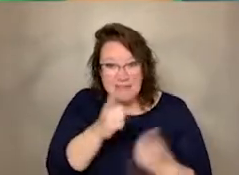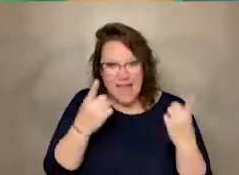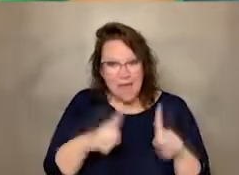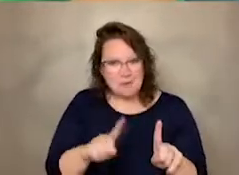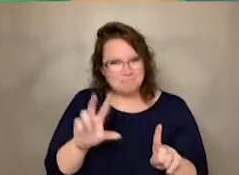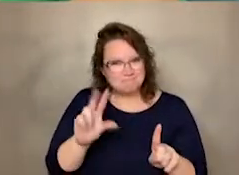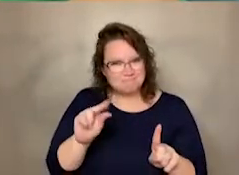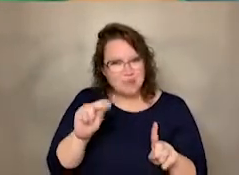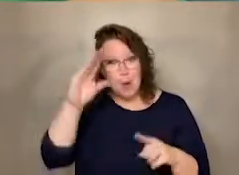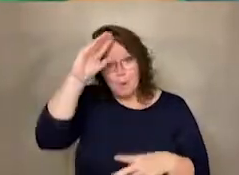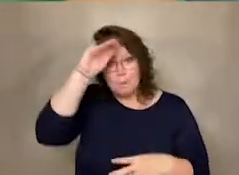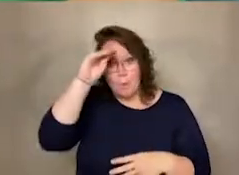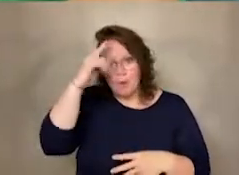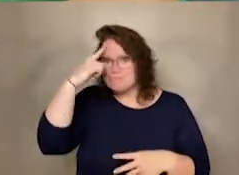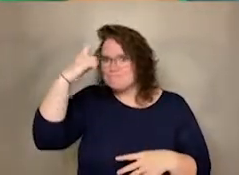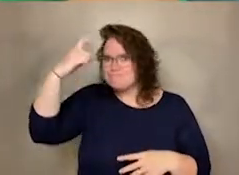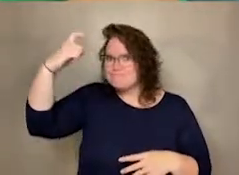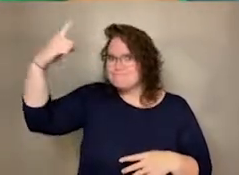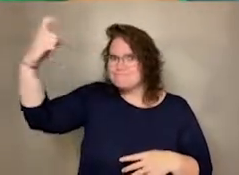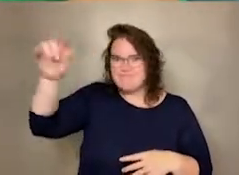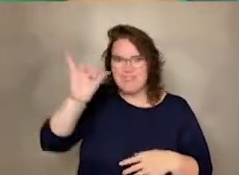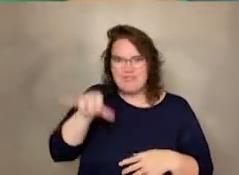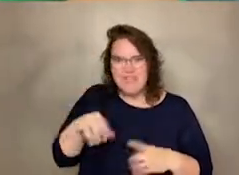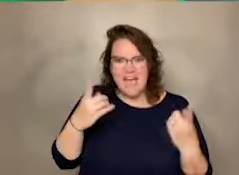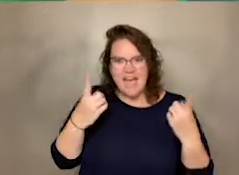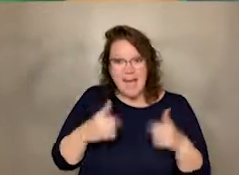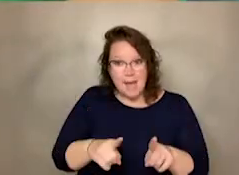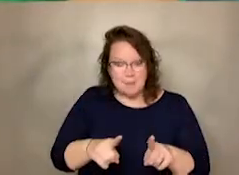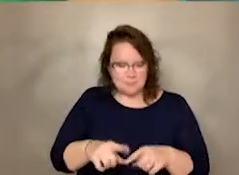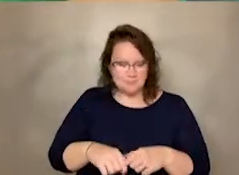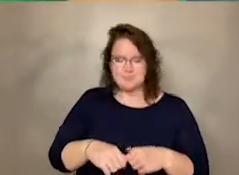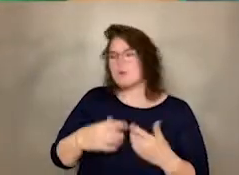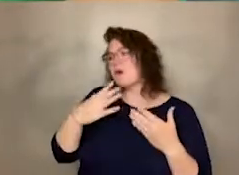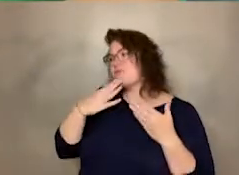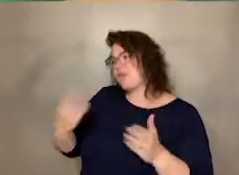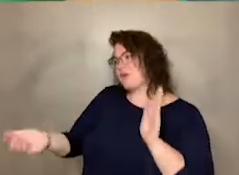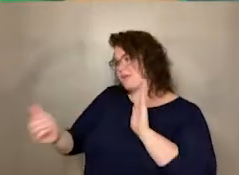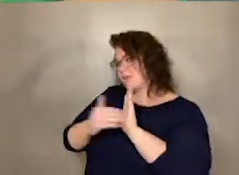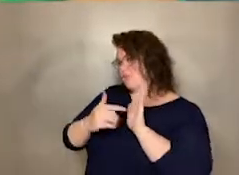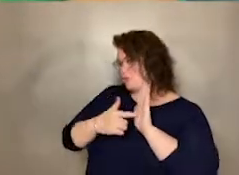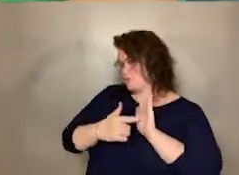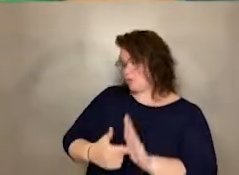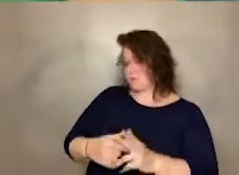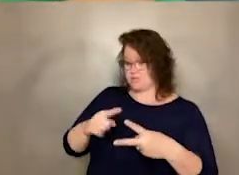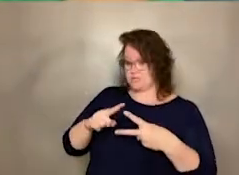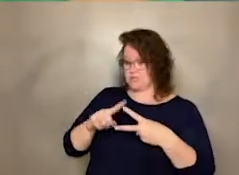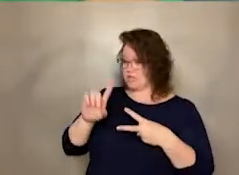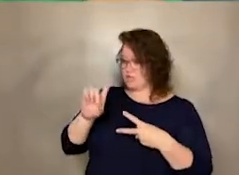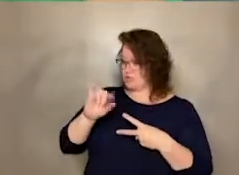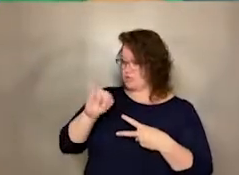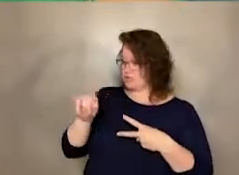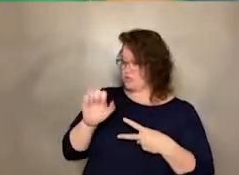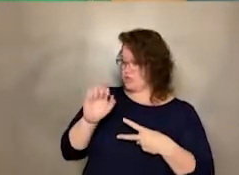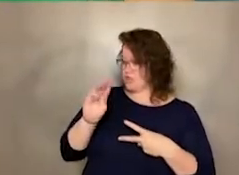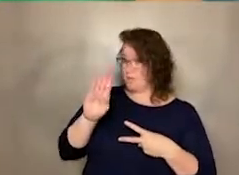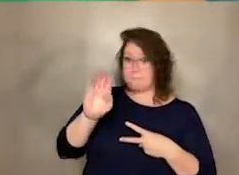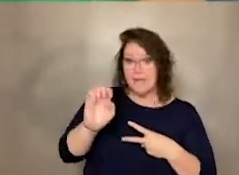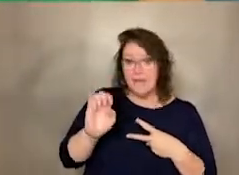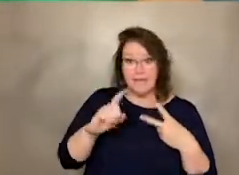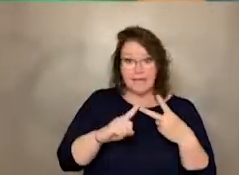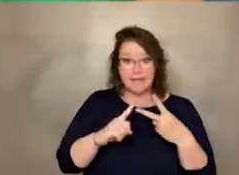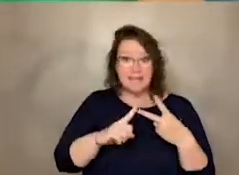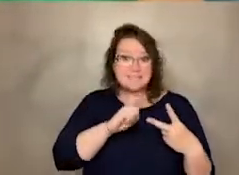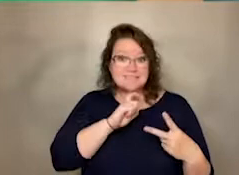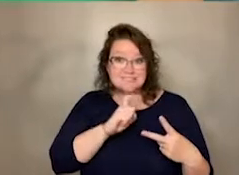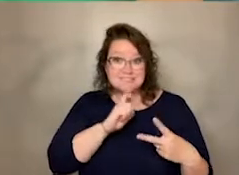showed us so many different instruments. And I want to thank you again for showing us the djembe. There you go. And the steel drum. That's Now, right. I